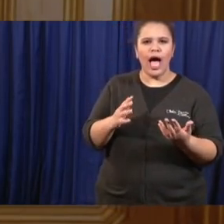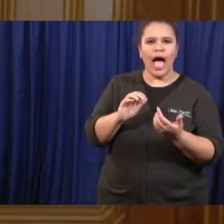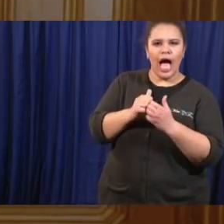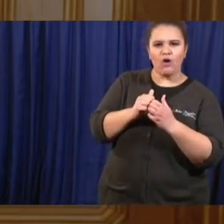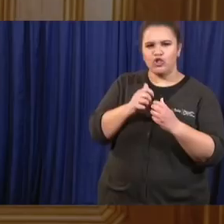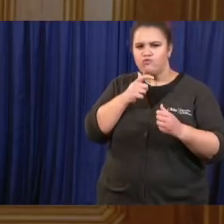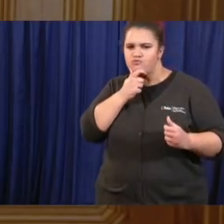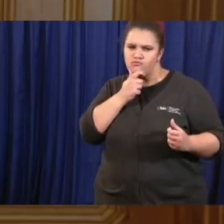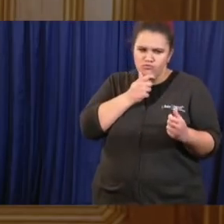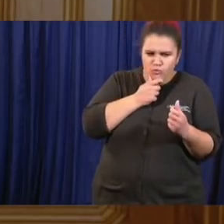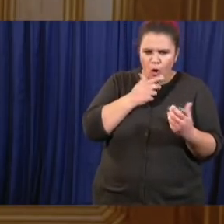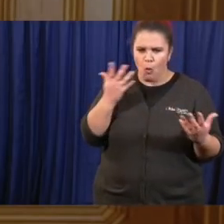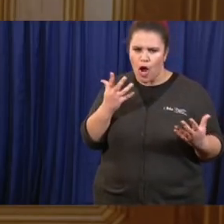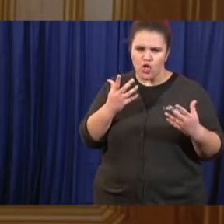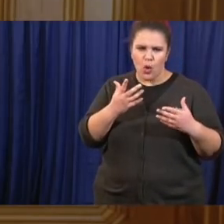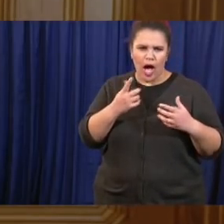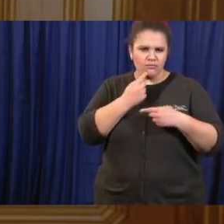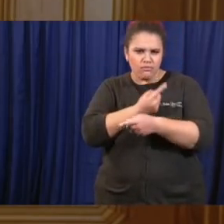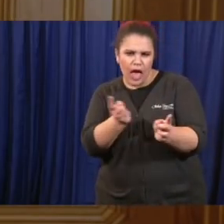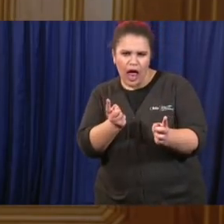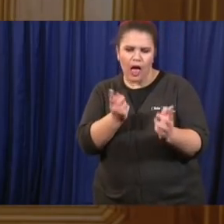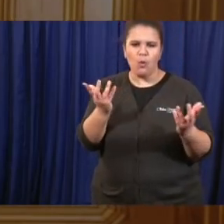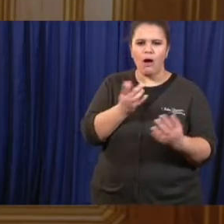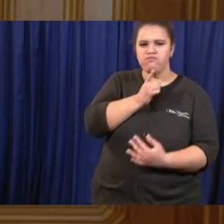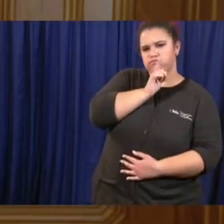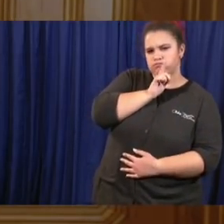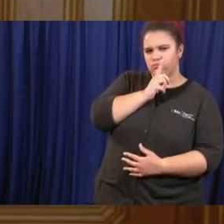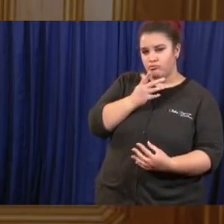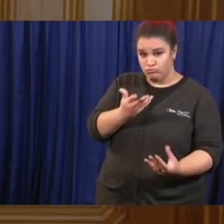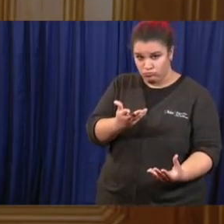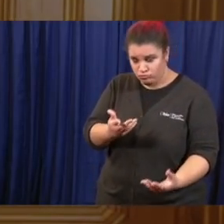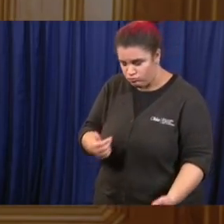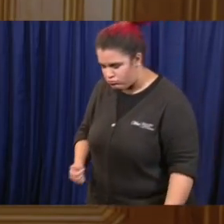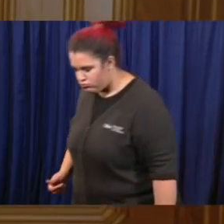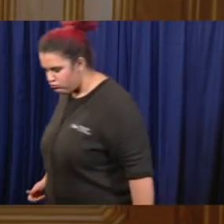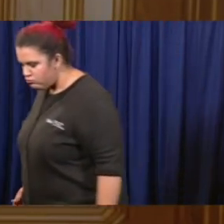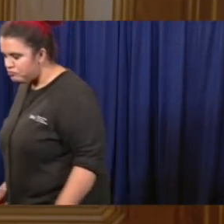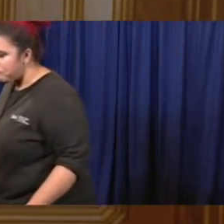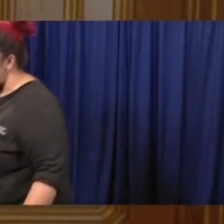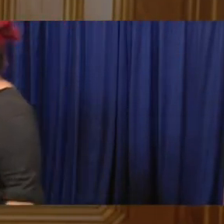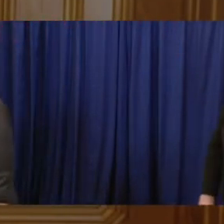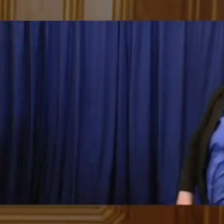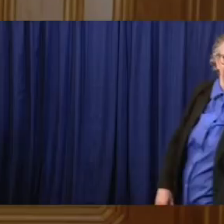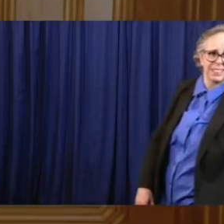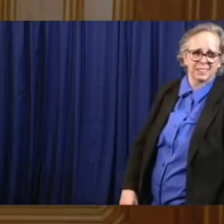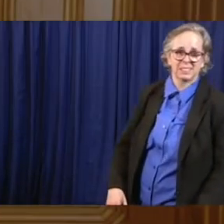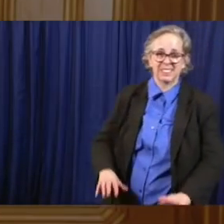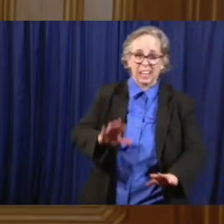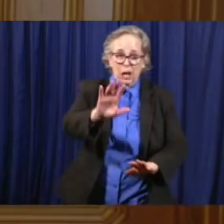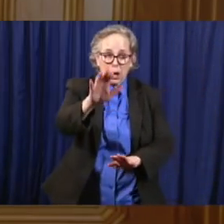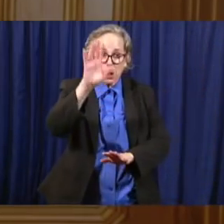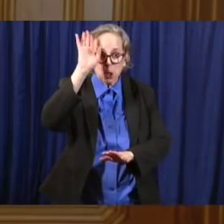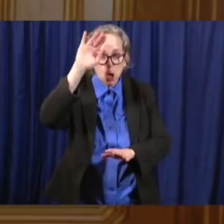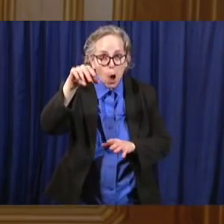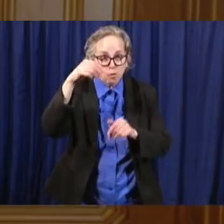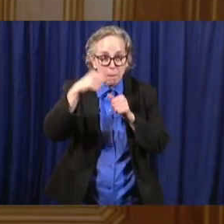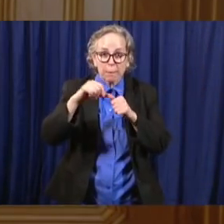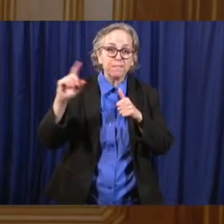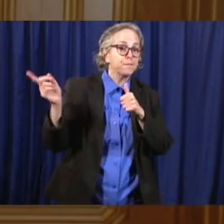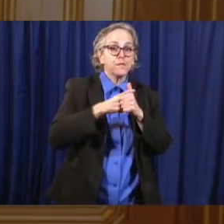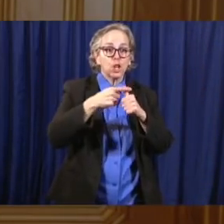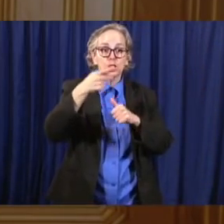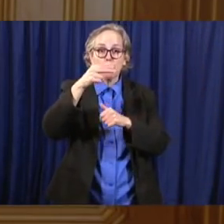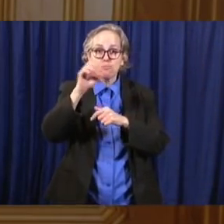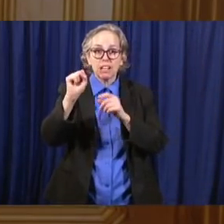from the very first press conference that we had about this, actually in Cleveland, we said we